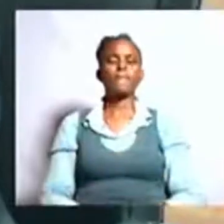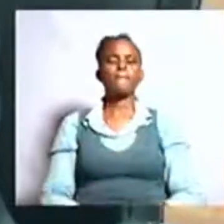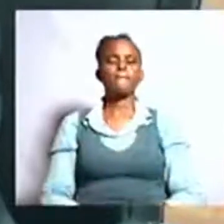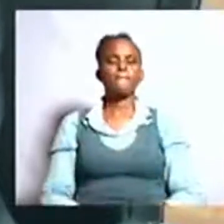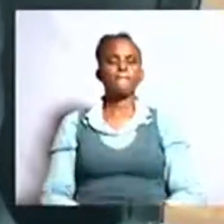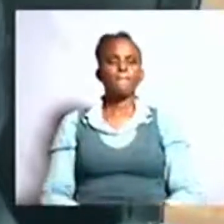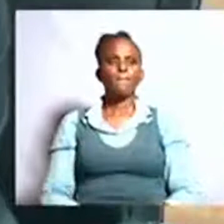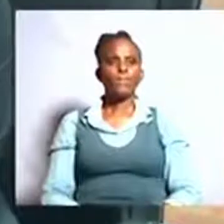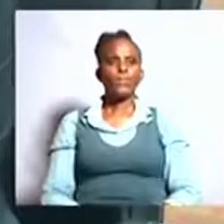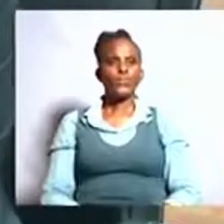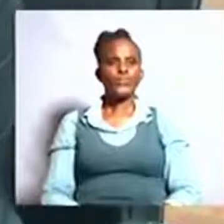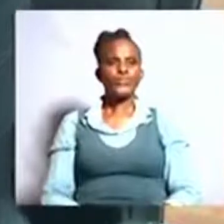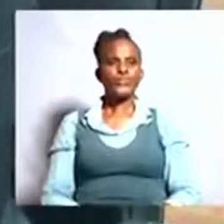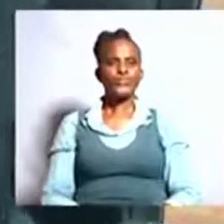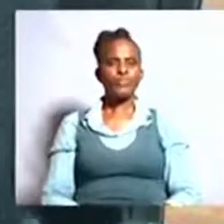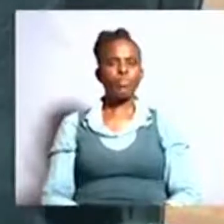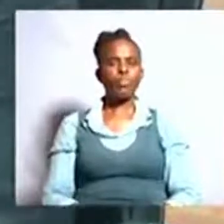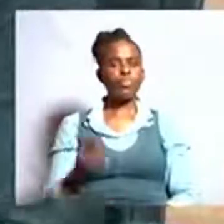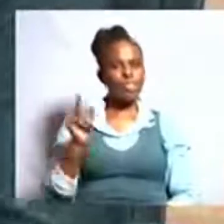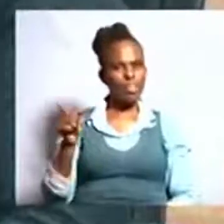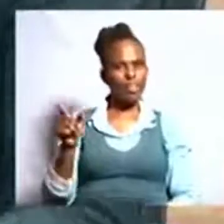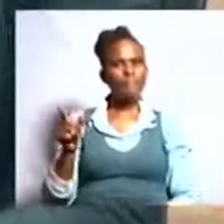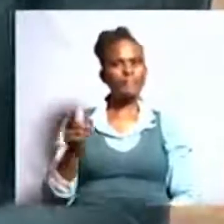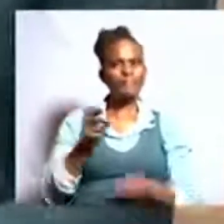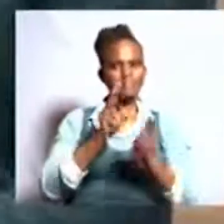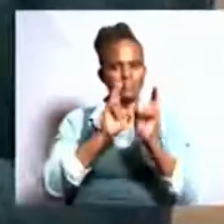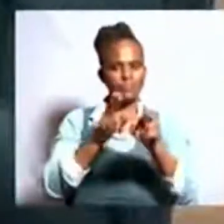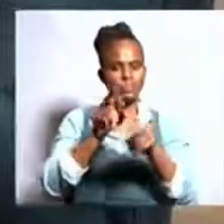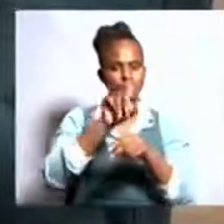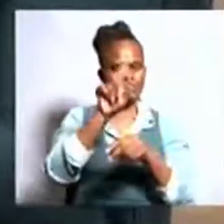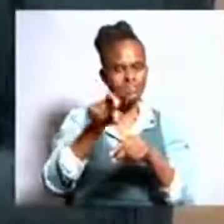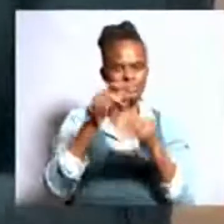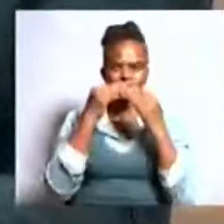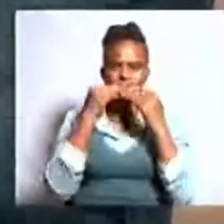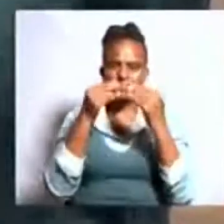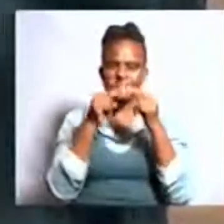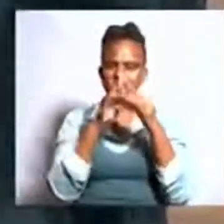Yes, take up that question. Thank you very much.